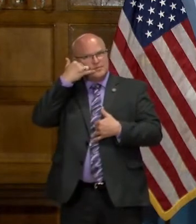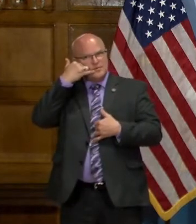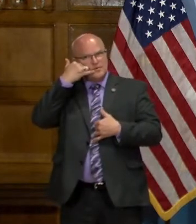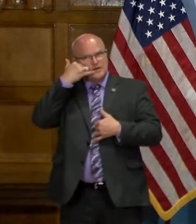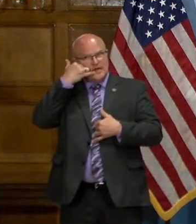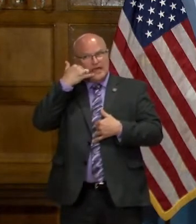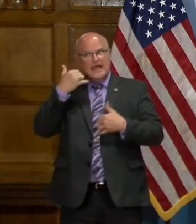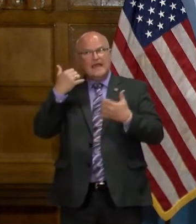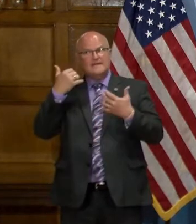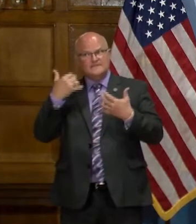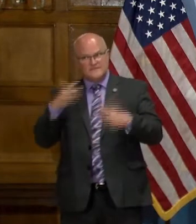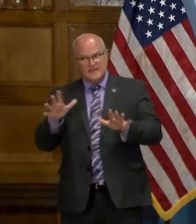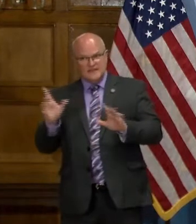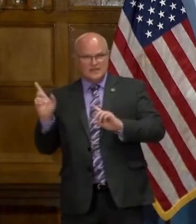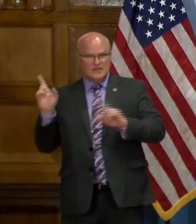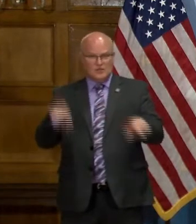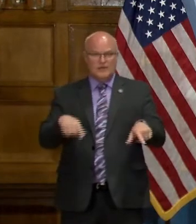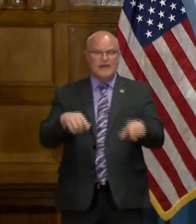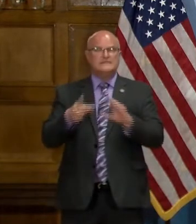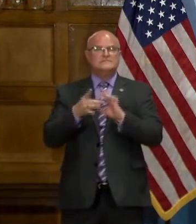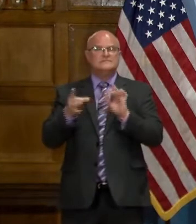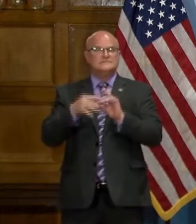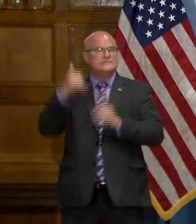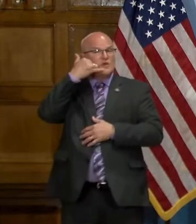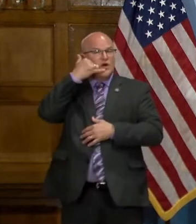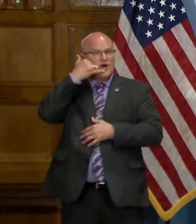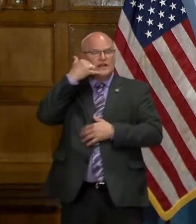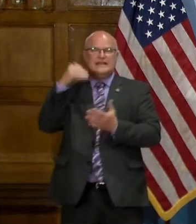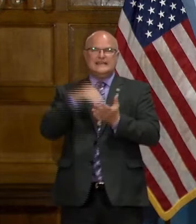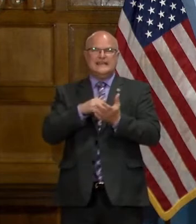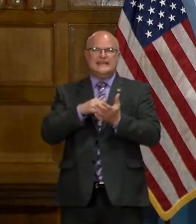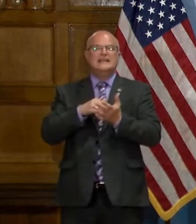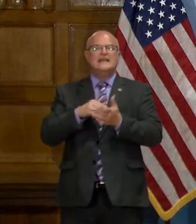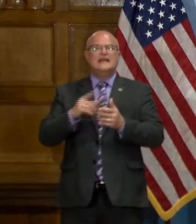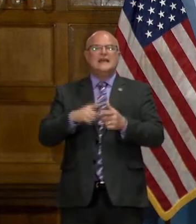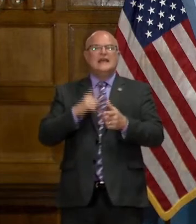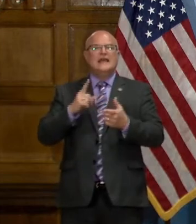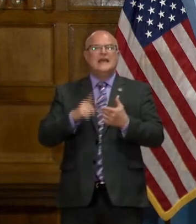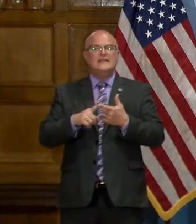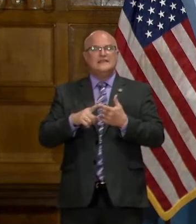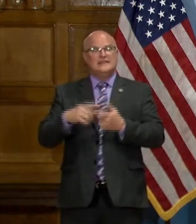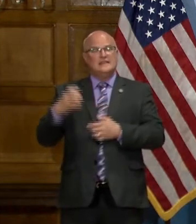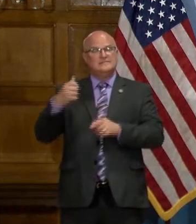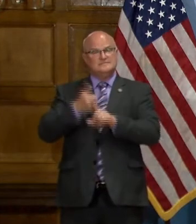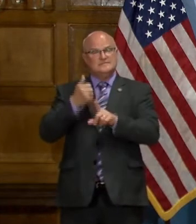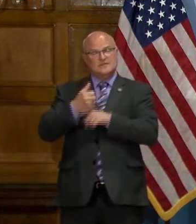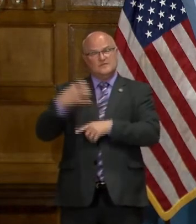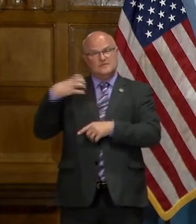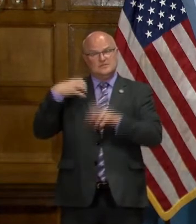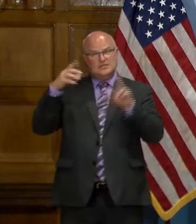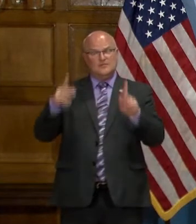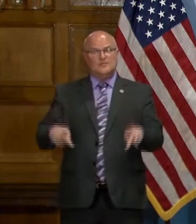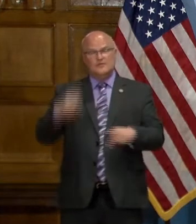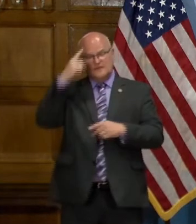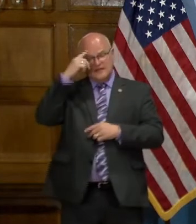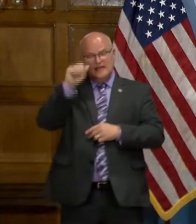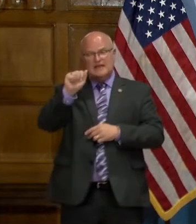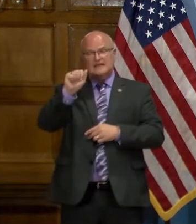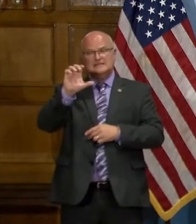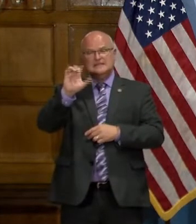and go on the call as soon as he makes his remarks, and he will be chairing the